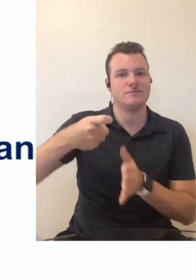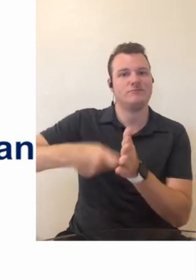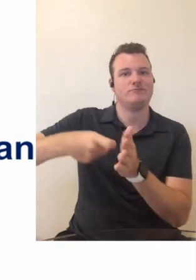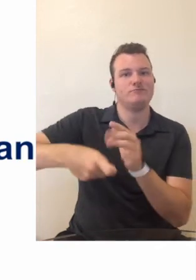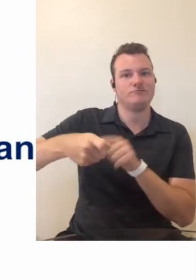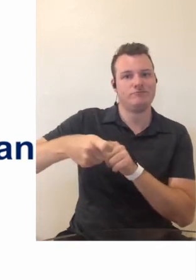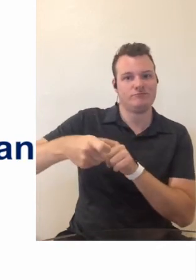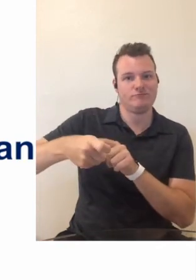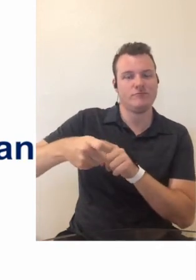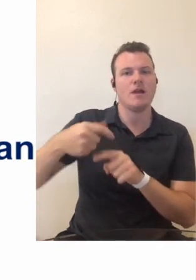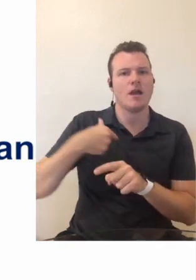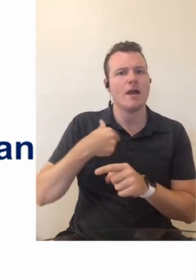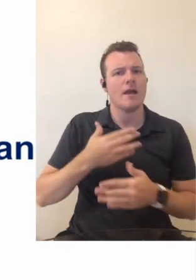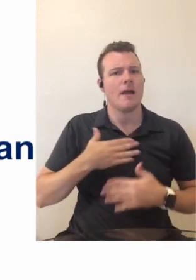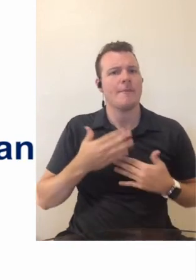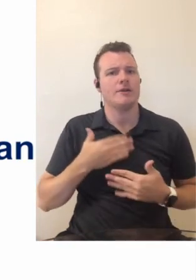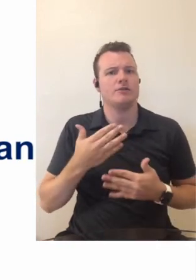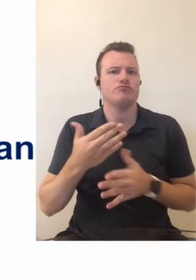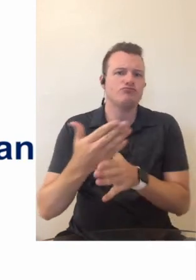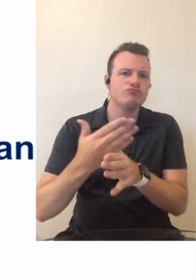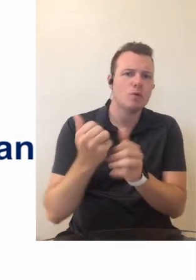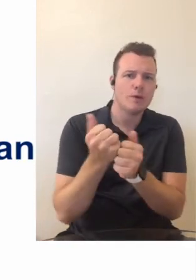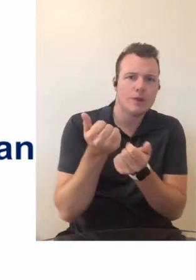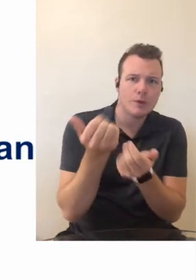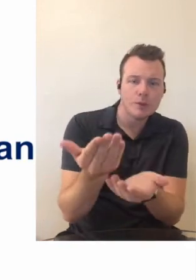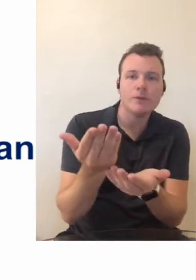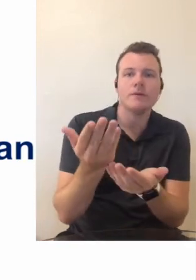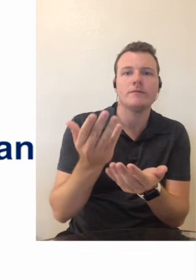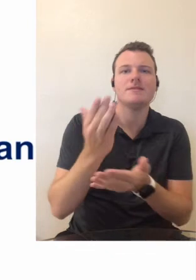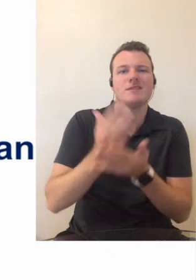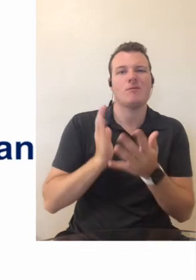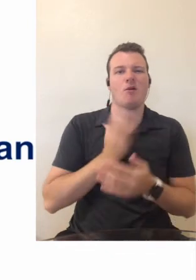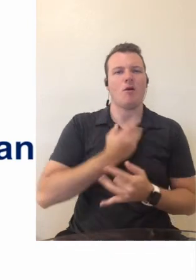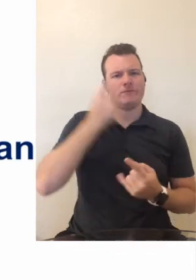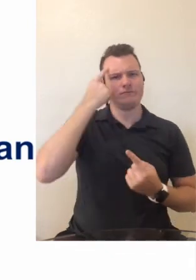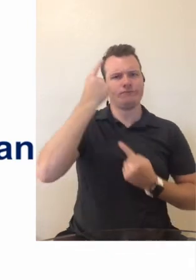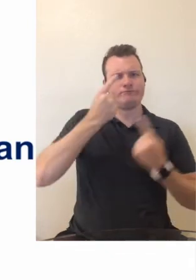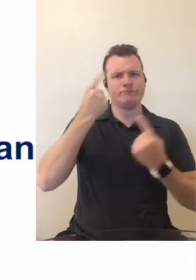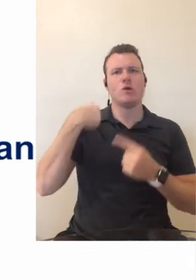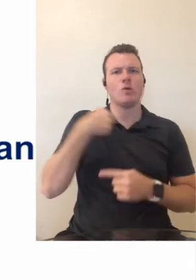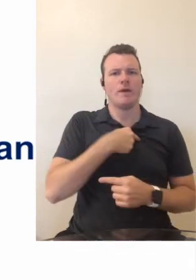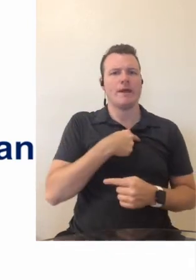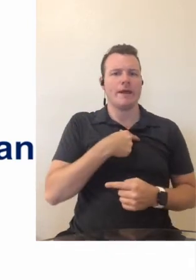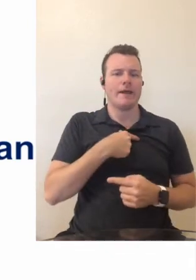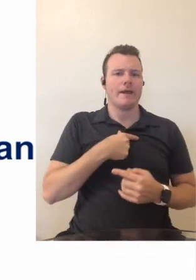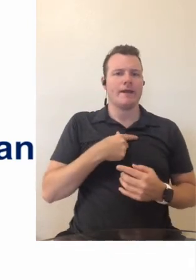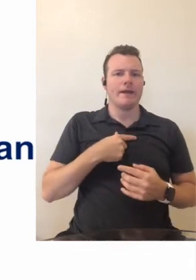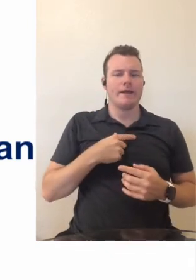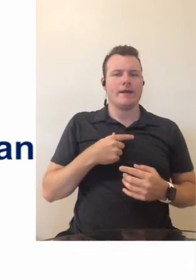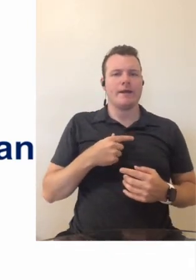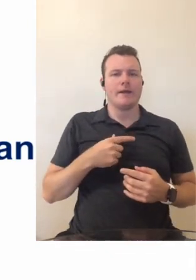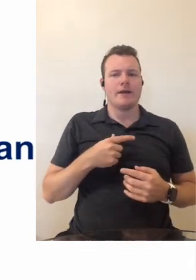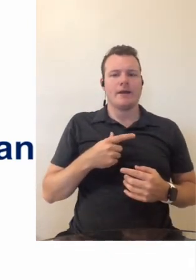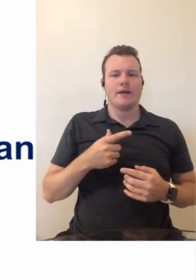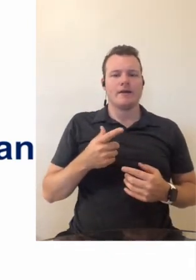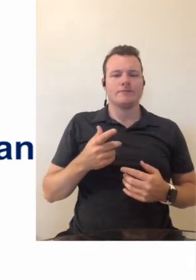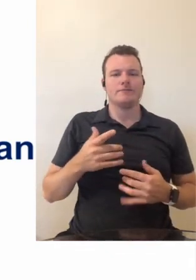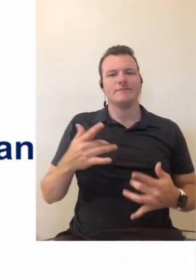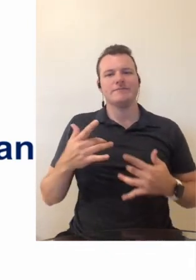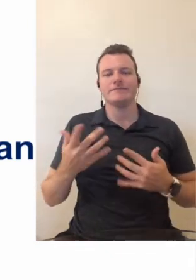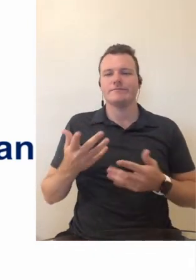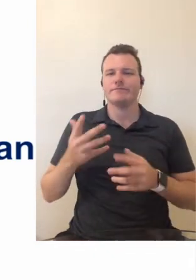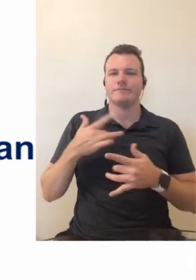I'm happy to share with you some of the considerations that we utilize and kind of walk you through